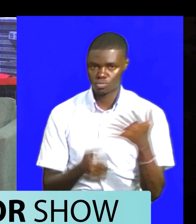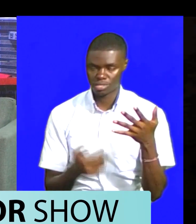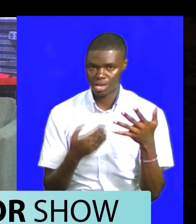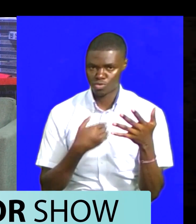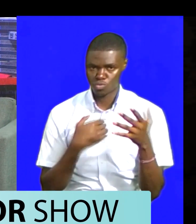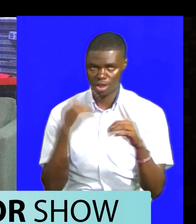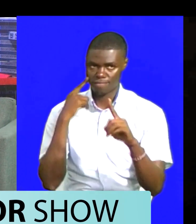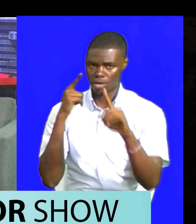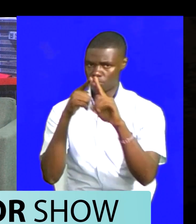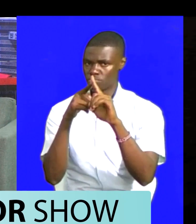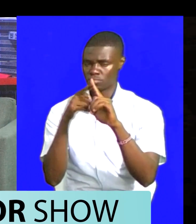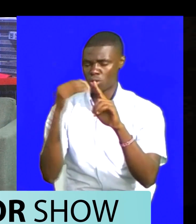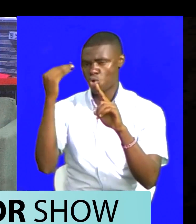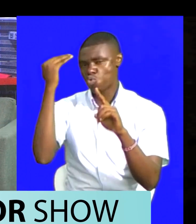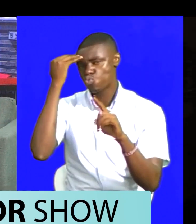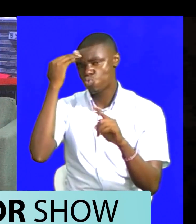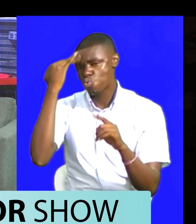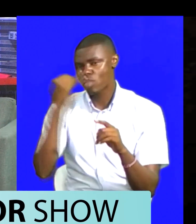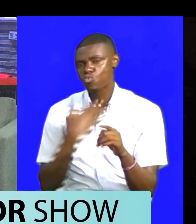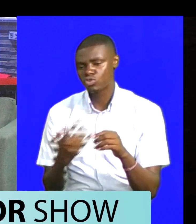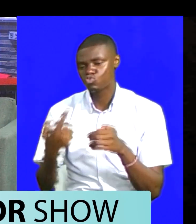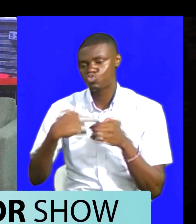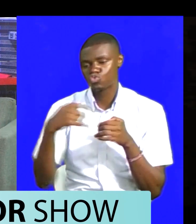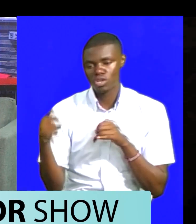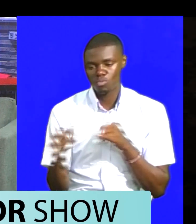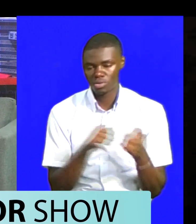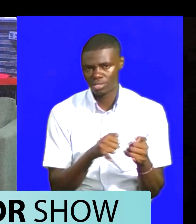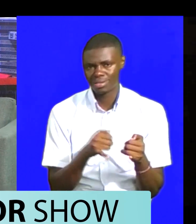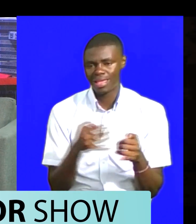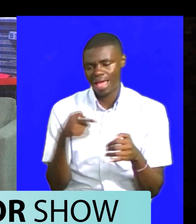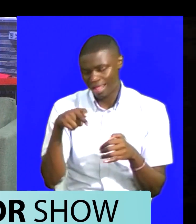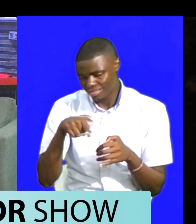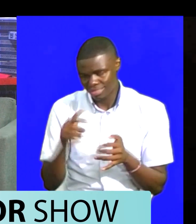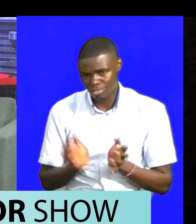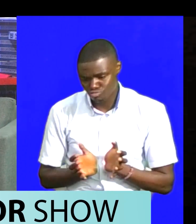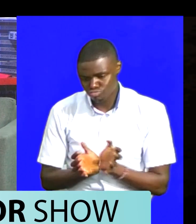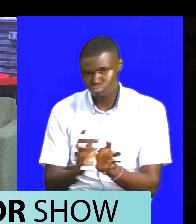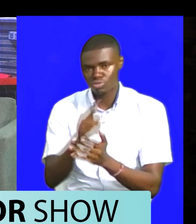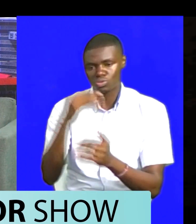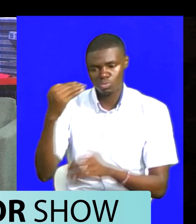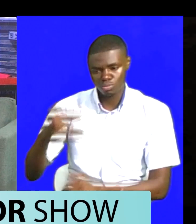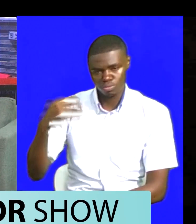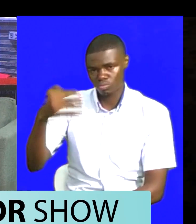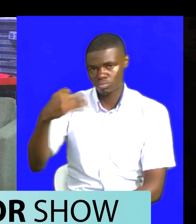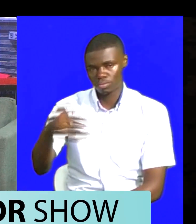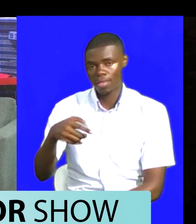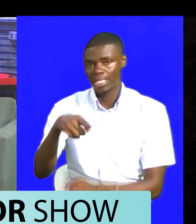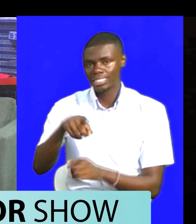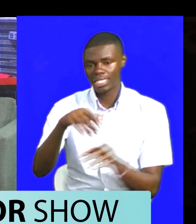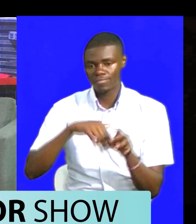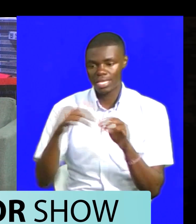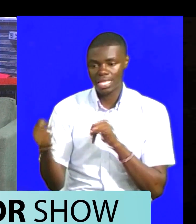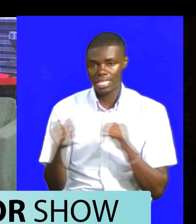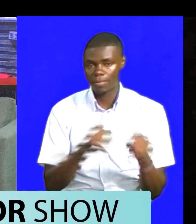a purpose, know why you want to join modeling, and let that drive you each and every time you are in the